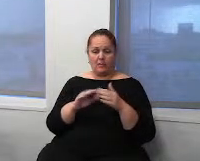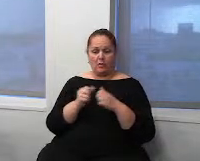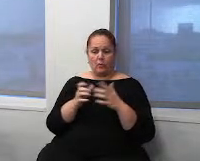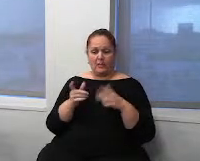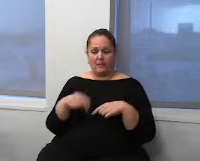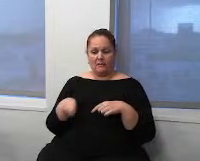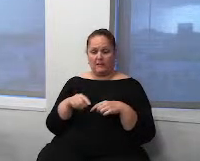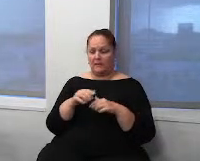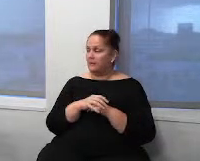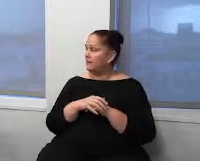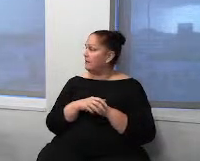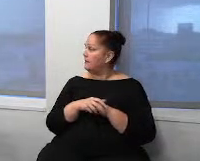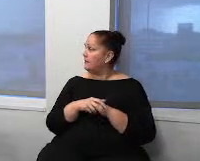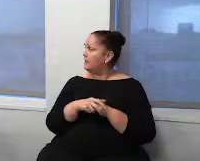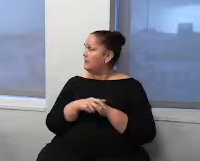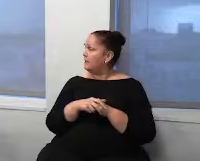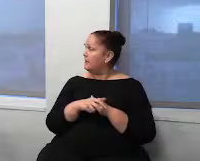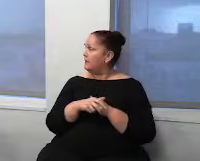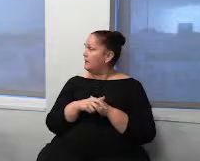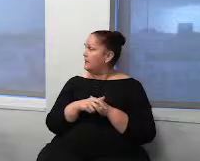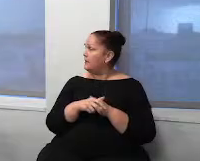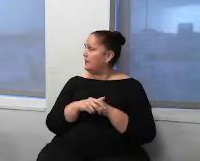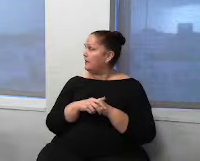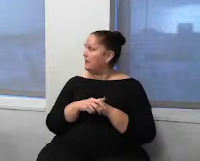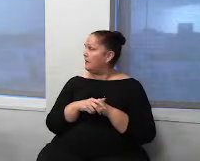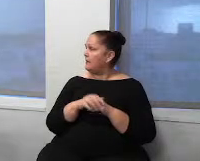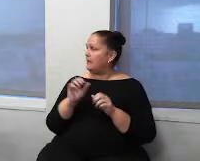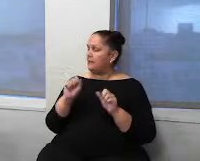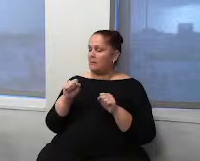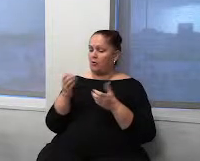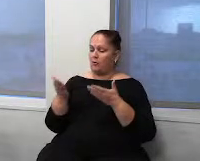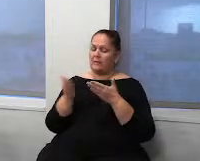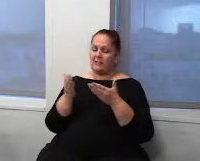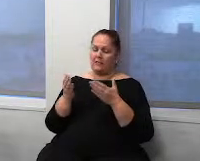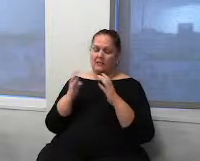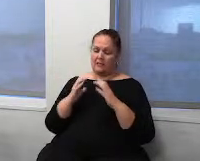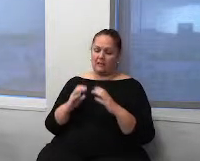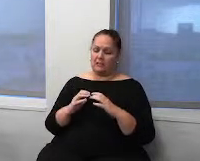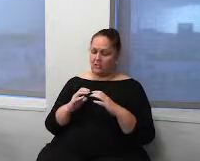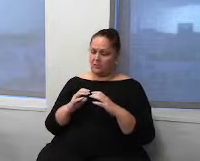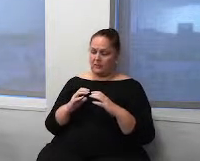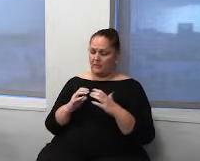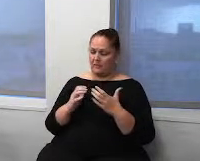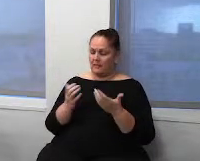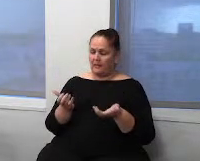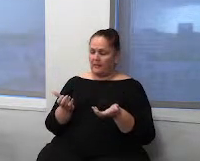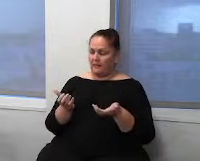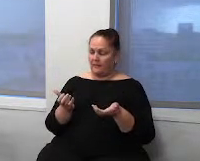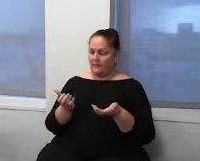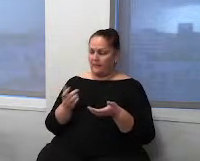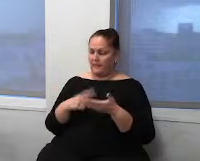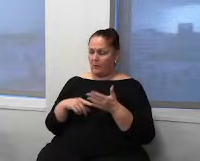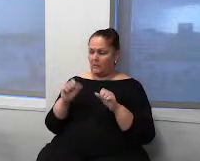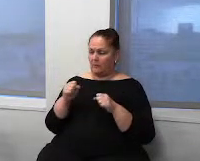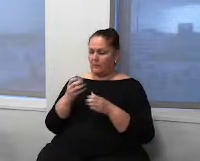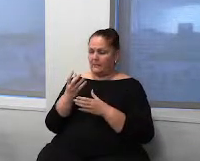operating without them, right? So they're likely serving customers.